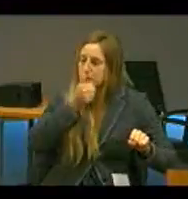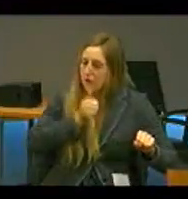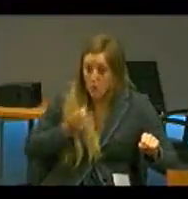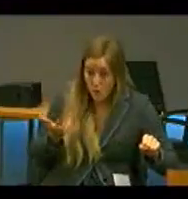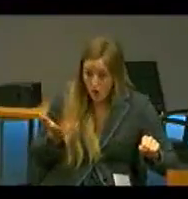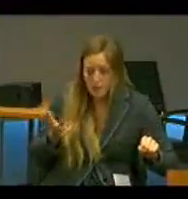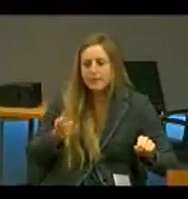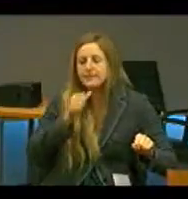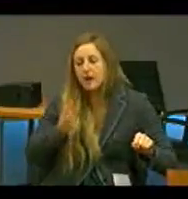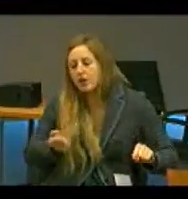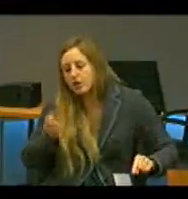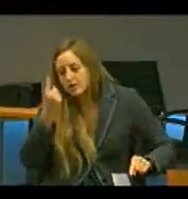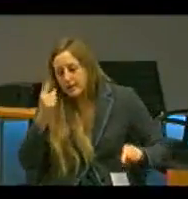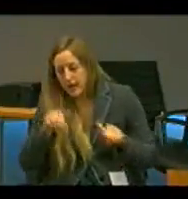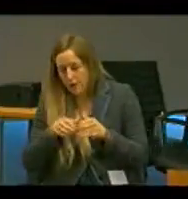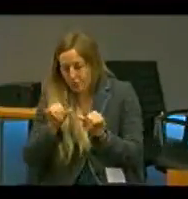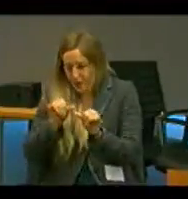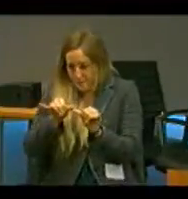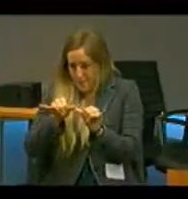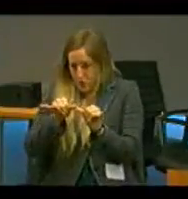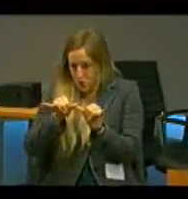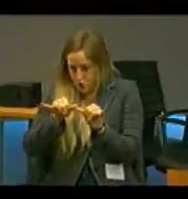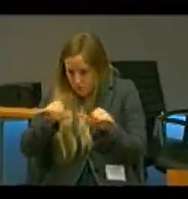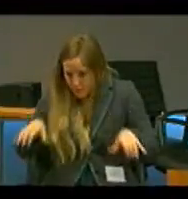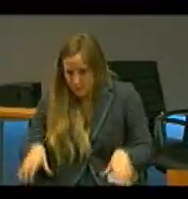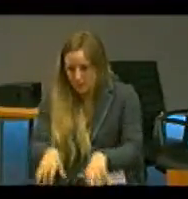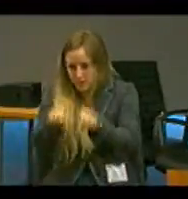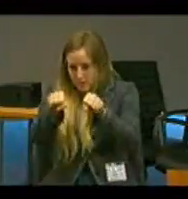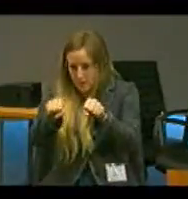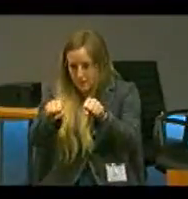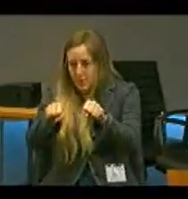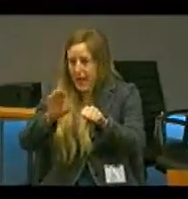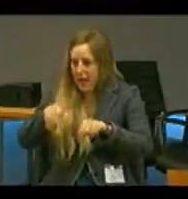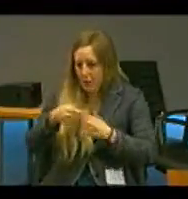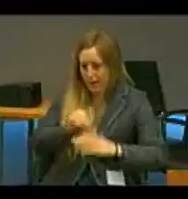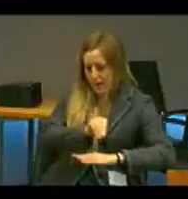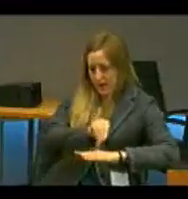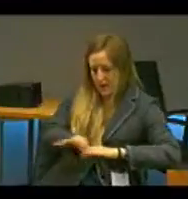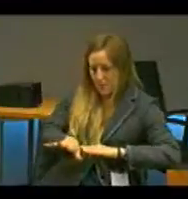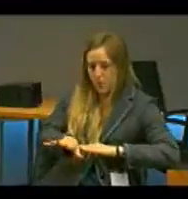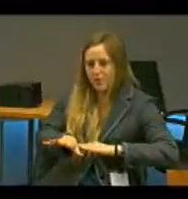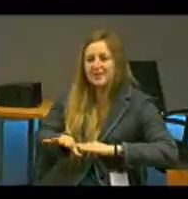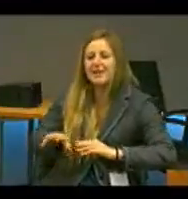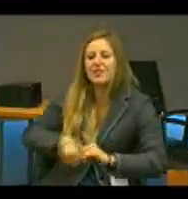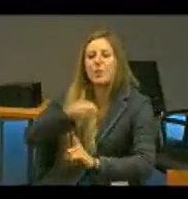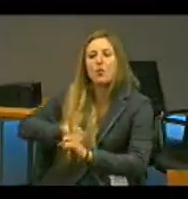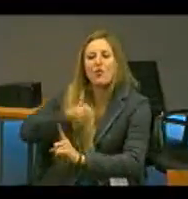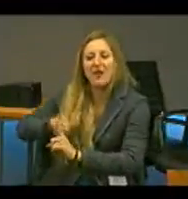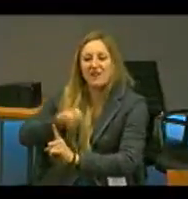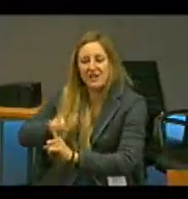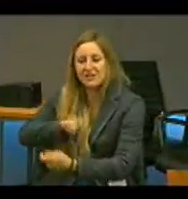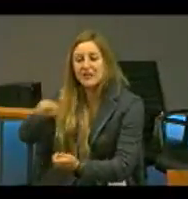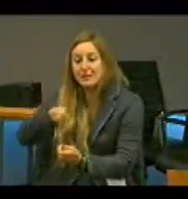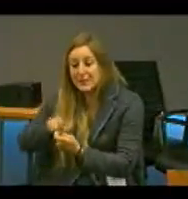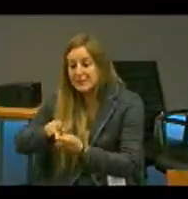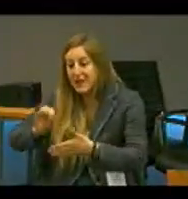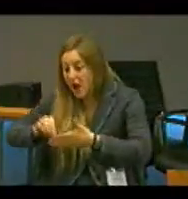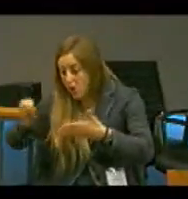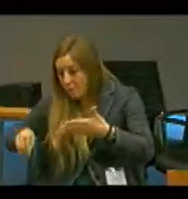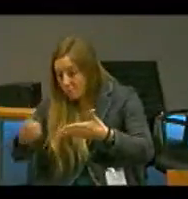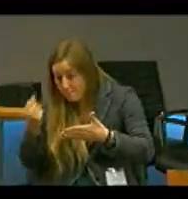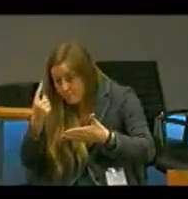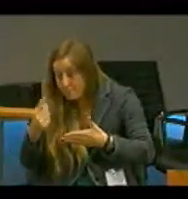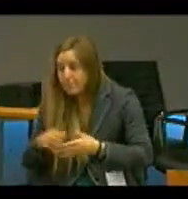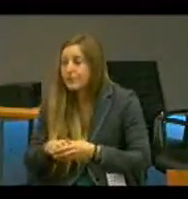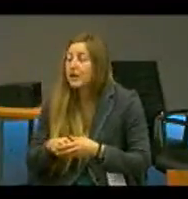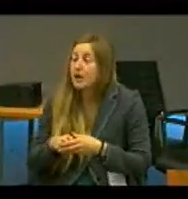to understand the way the measures employed tend to be affected by the prevalence of an outcome. In my written statement, I